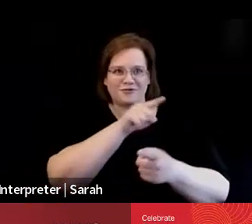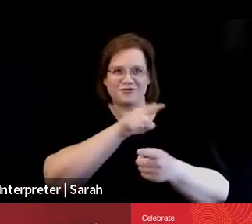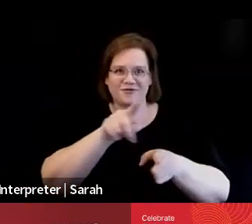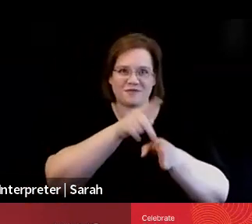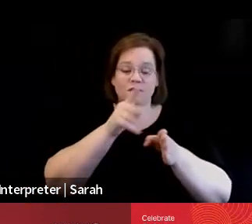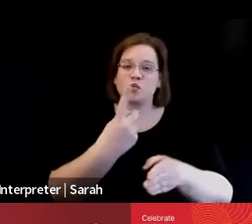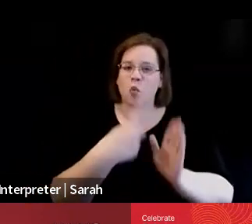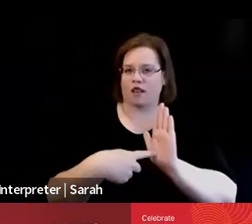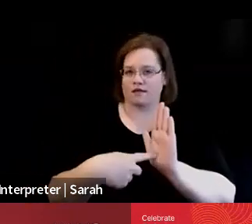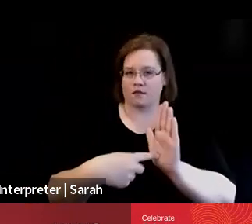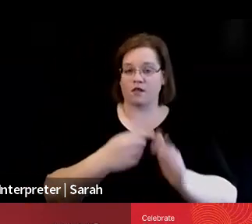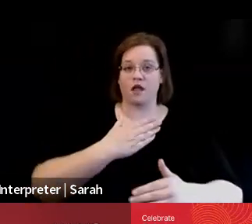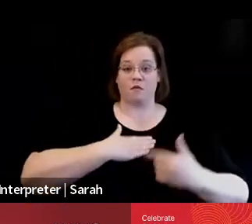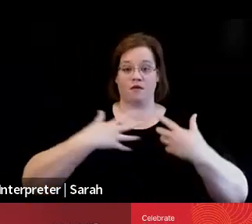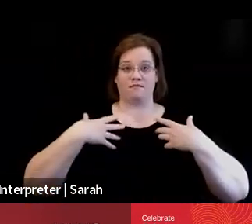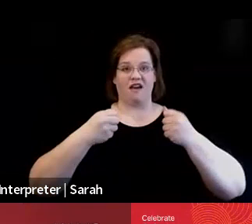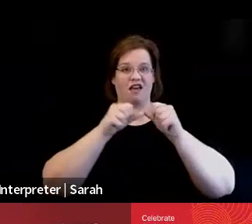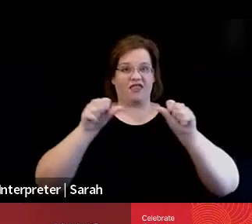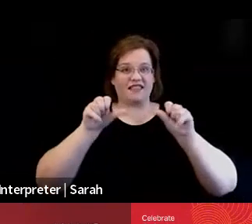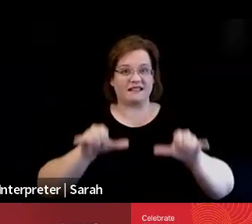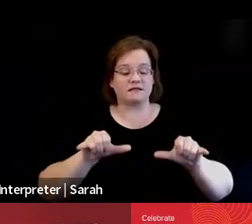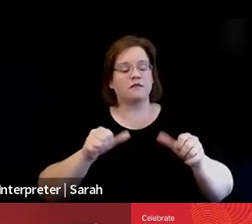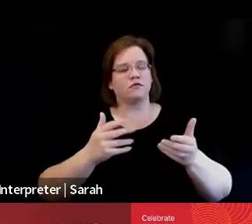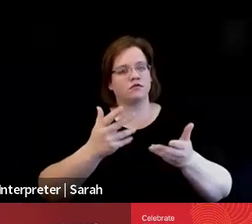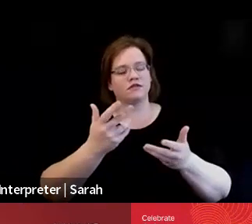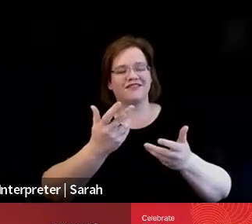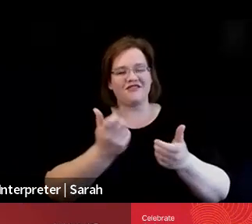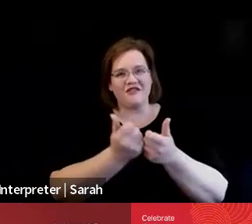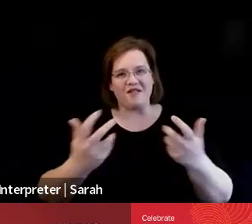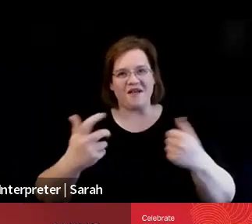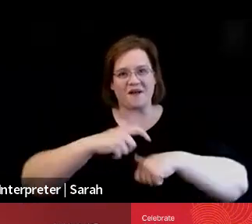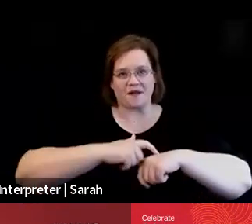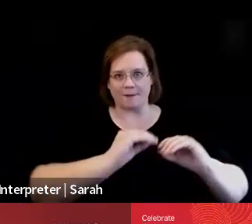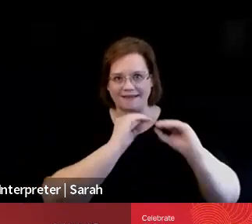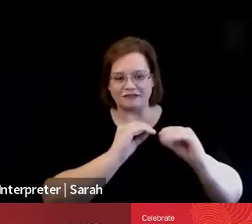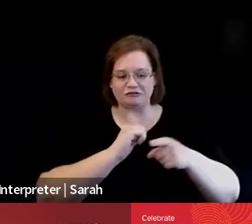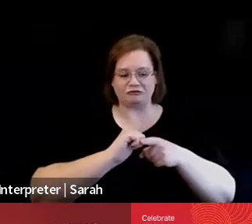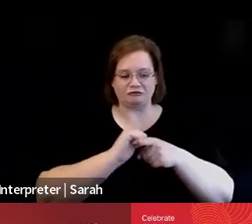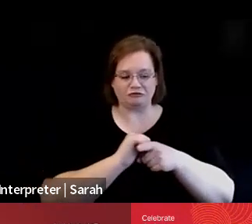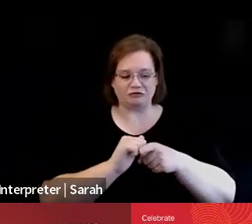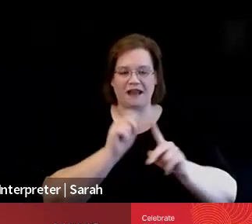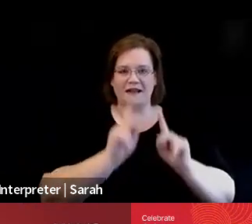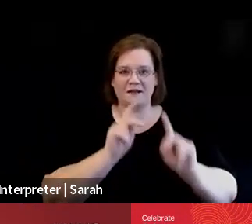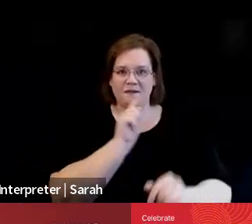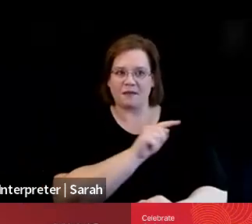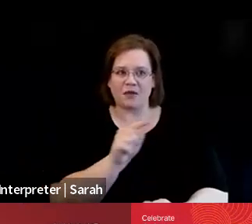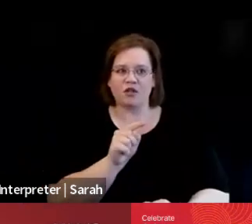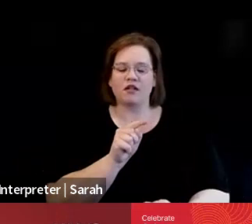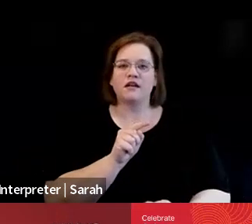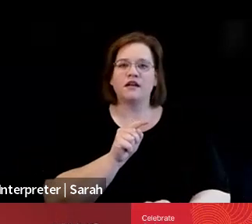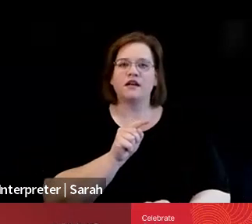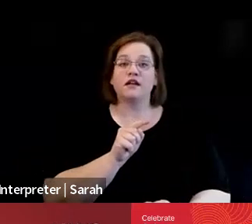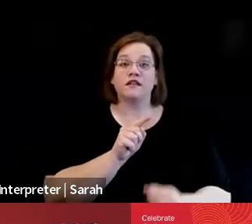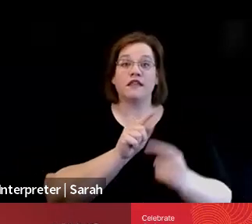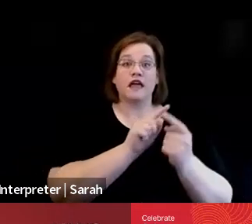give one example, in my health system, I spend a lot of time actually teaching and training people that